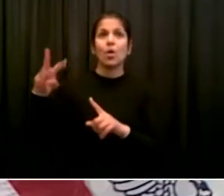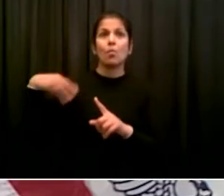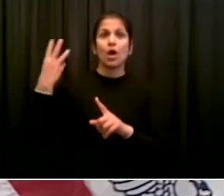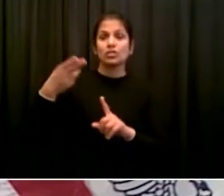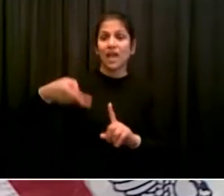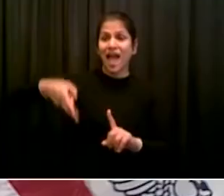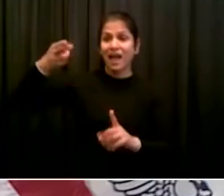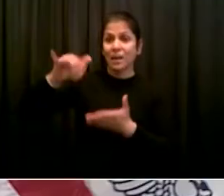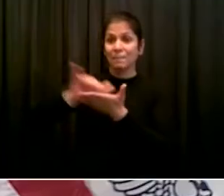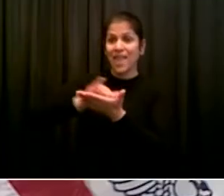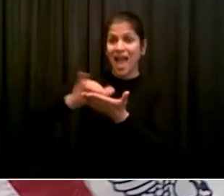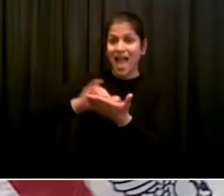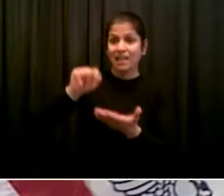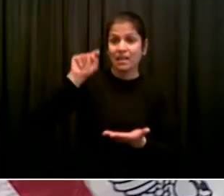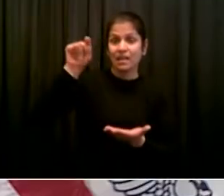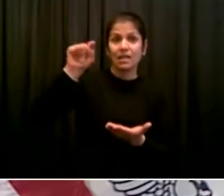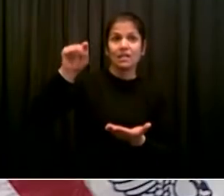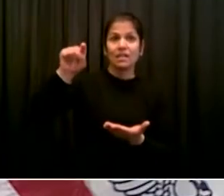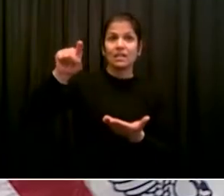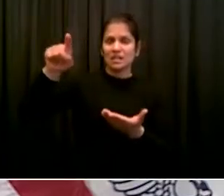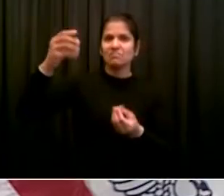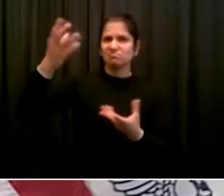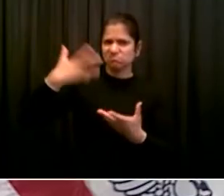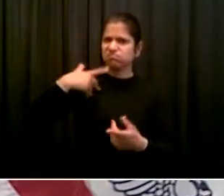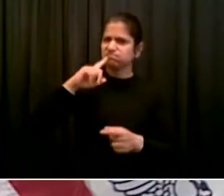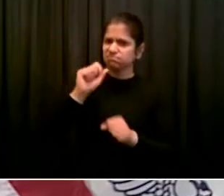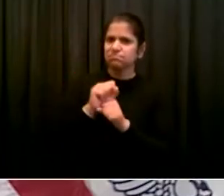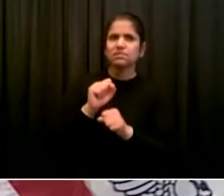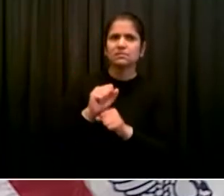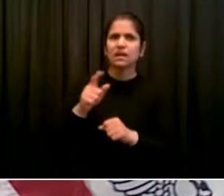residents in this area, especially Latinos?